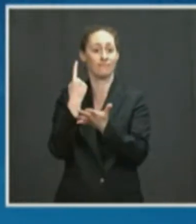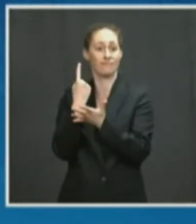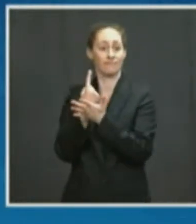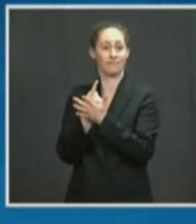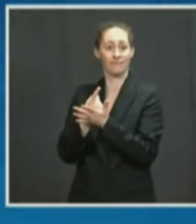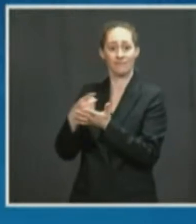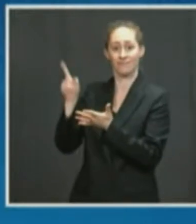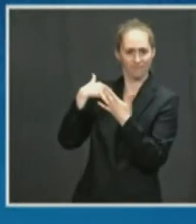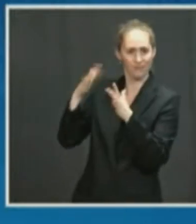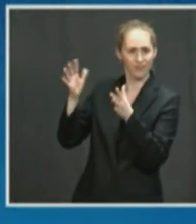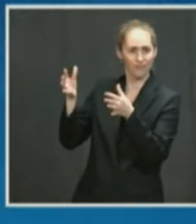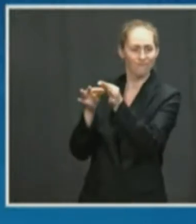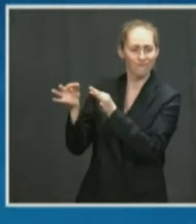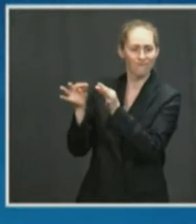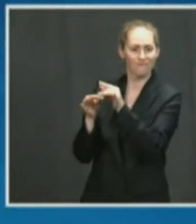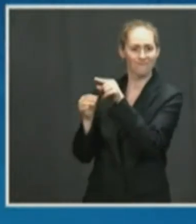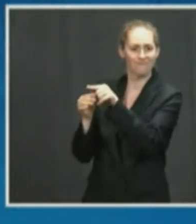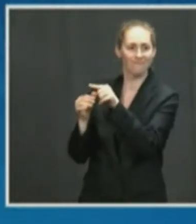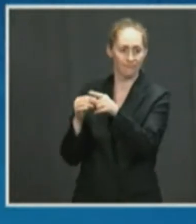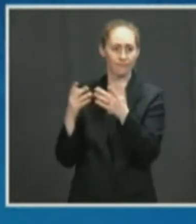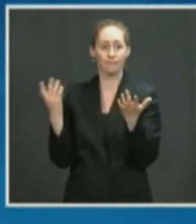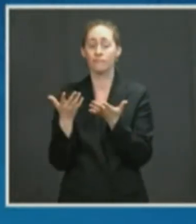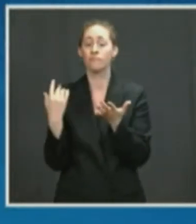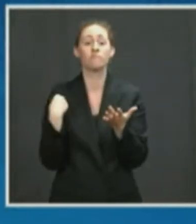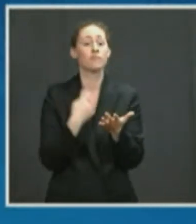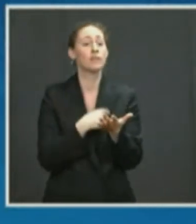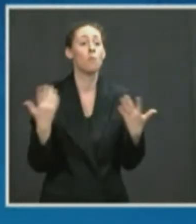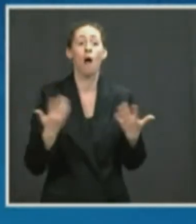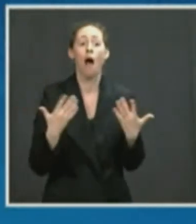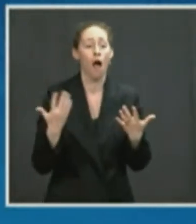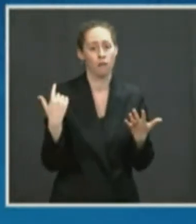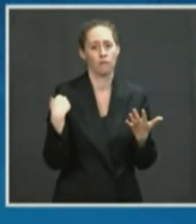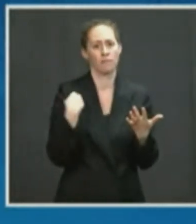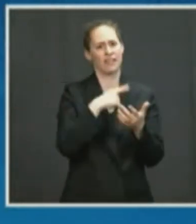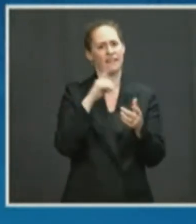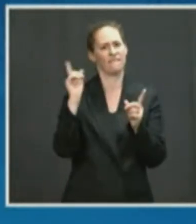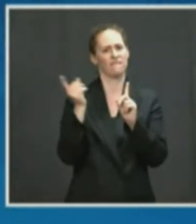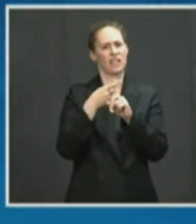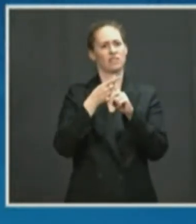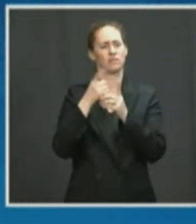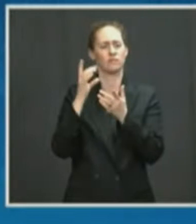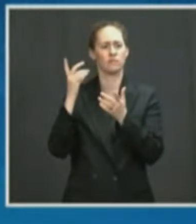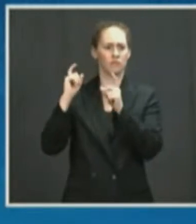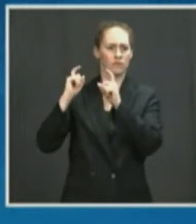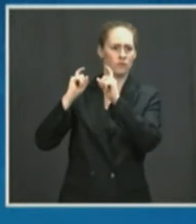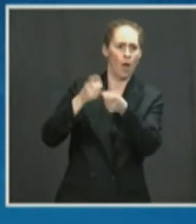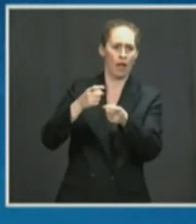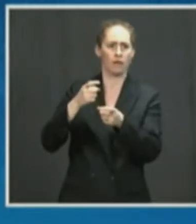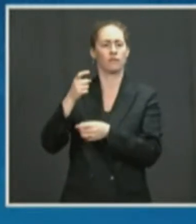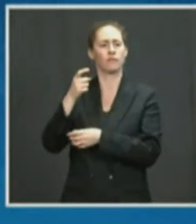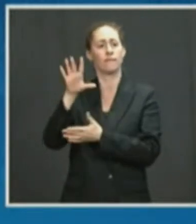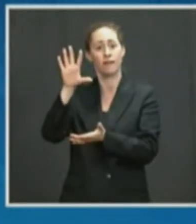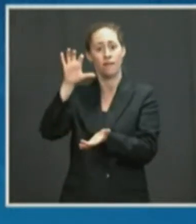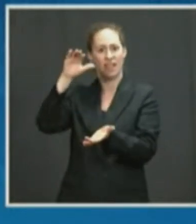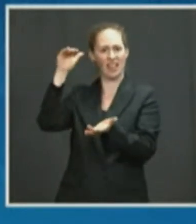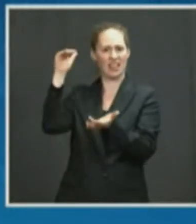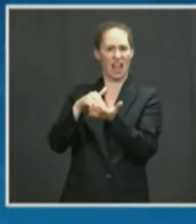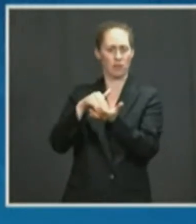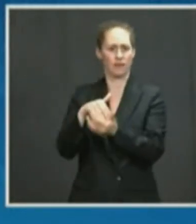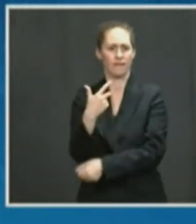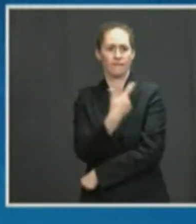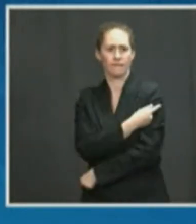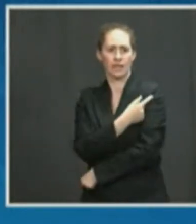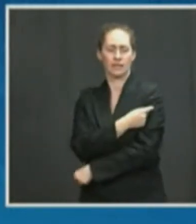United States will provide, as a first donation, 500,000 vaccines to Guatemala.